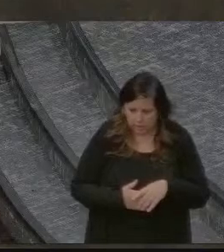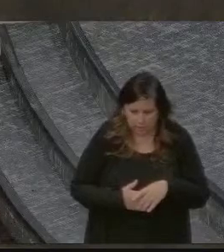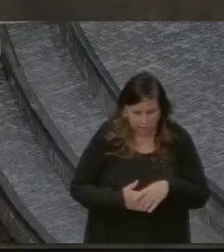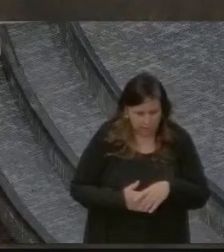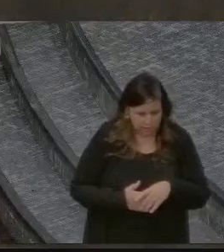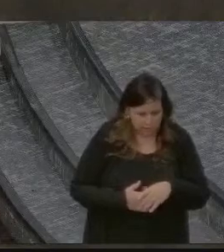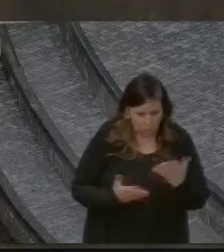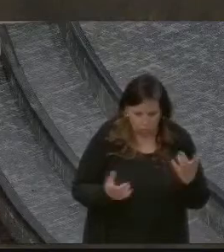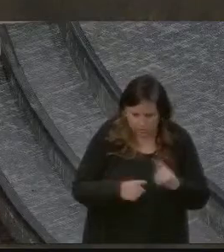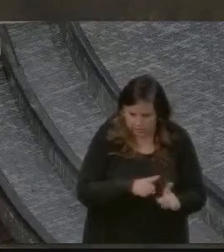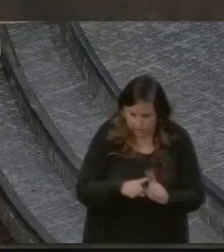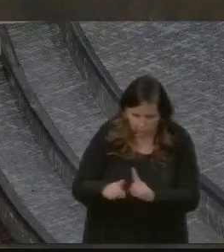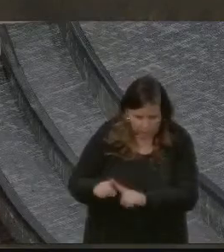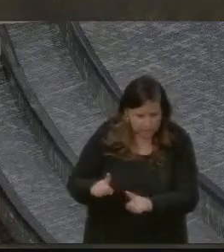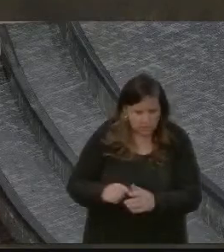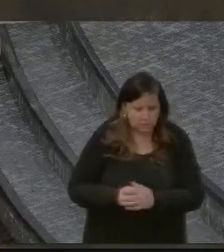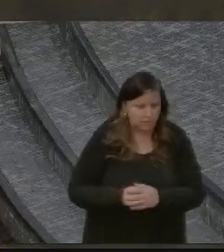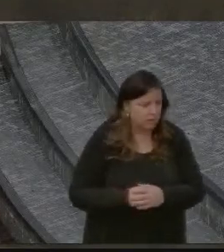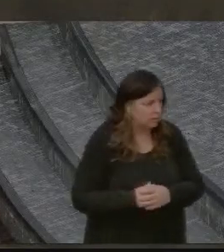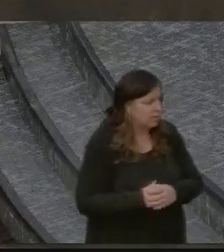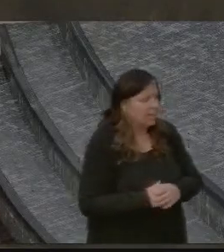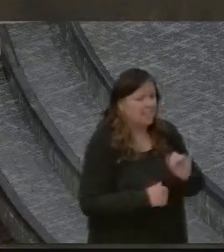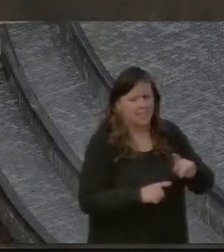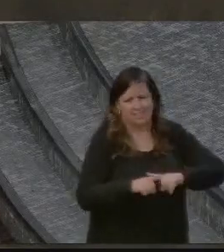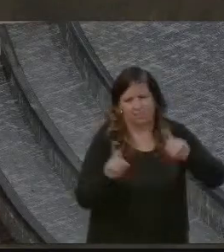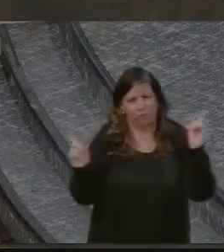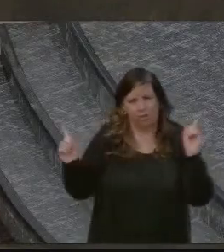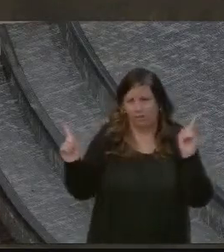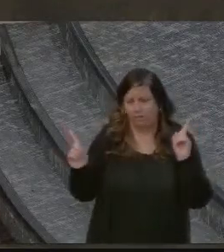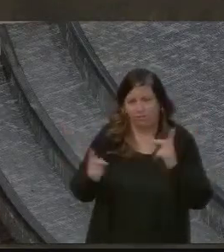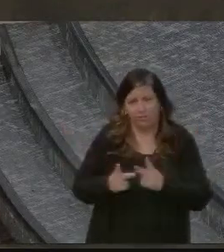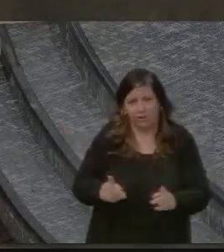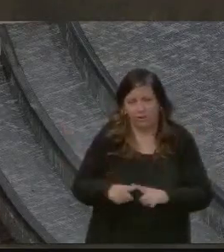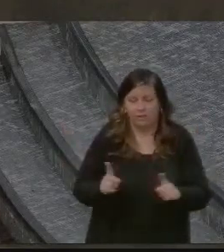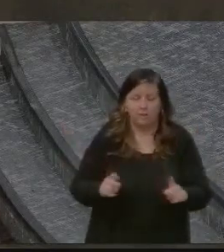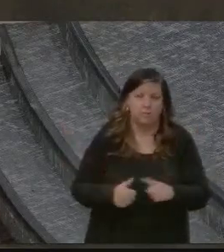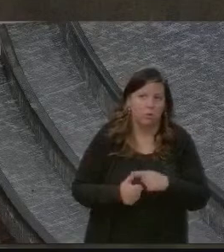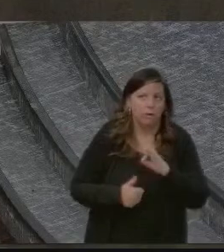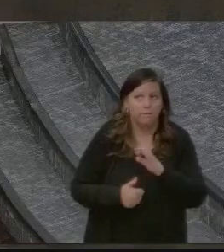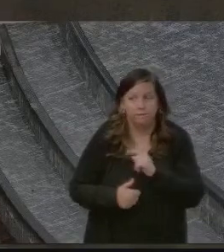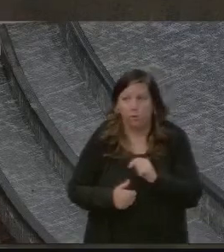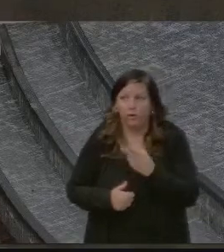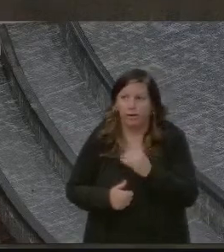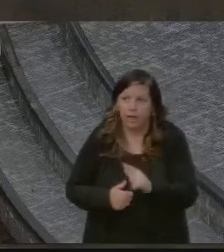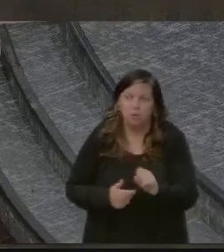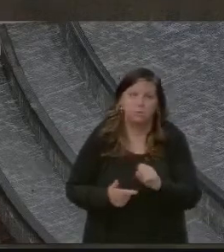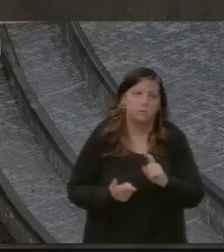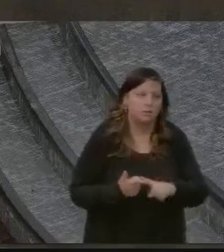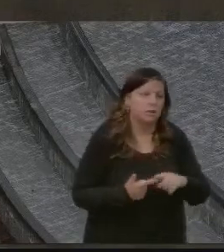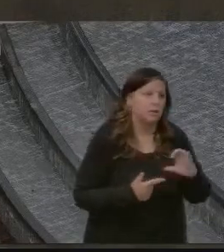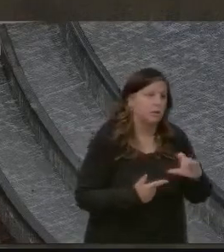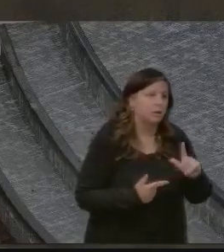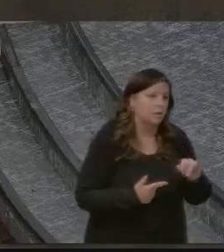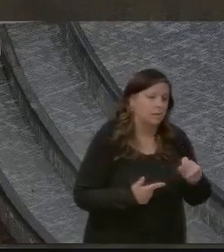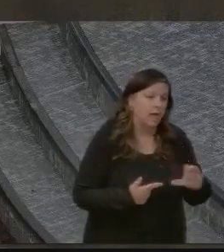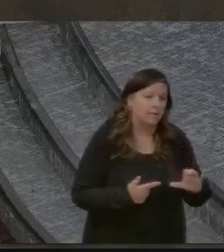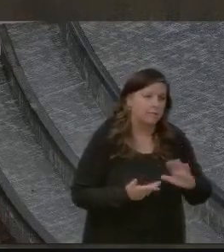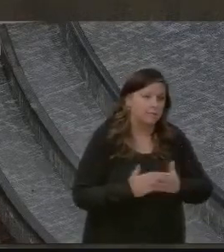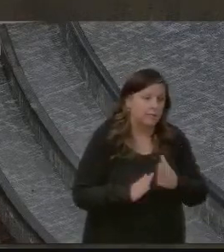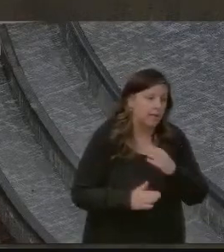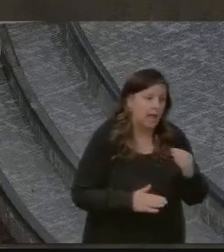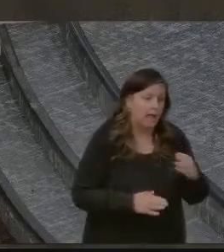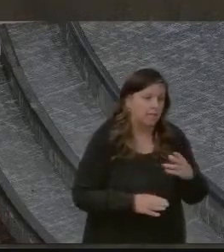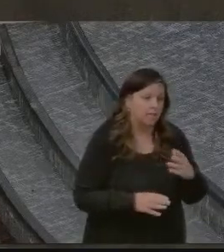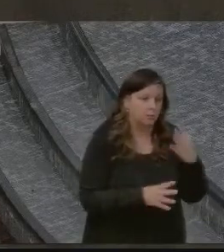difference between the Career Academy, and that's very Foothills, Classic City, and their traditional schools. So those are very different.